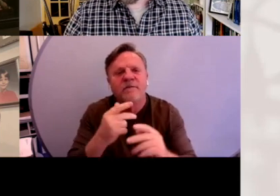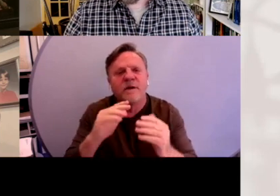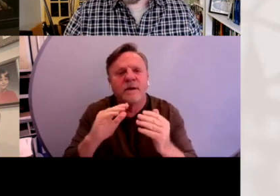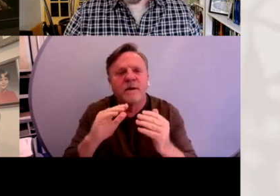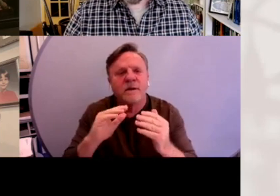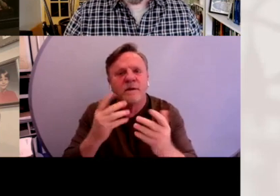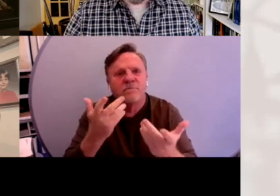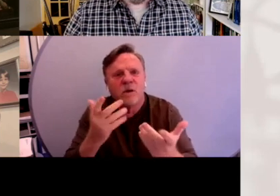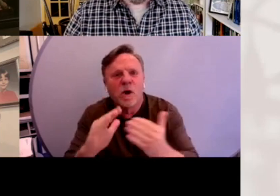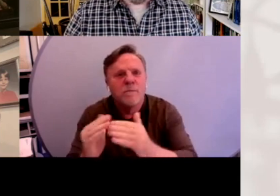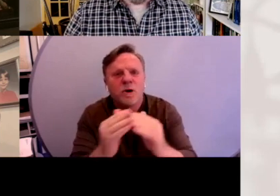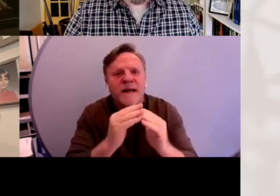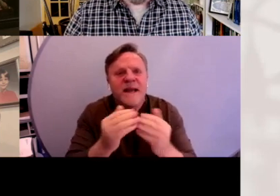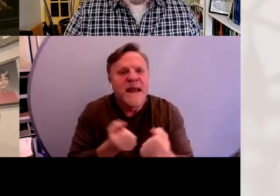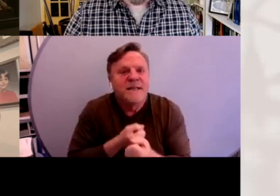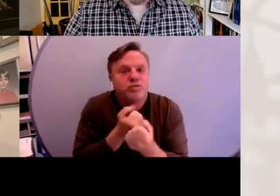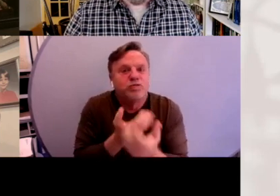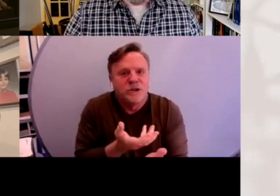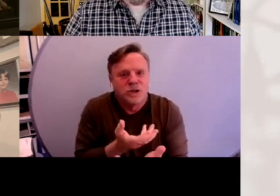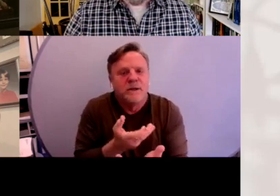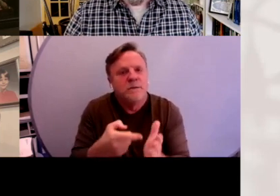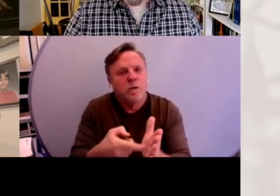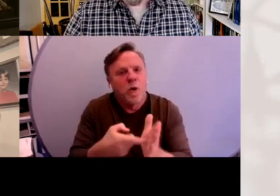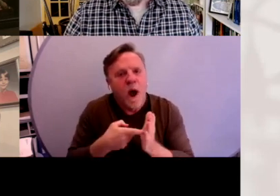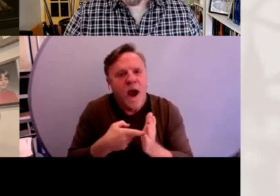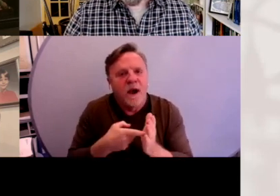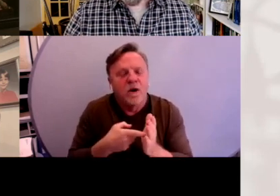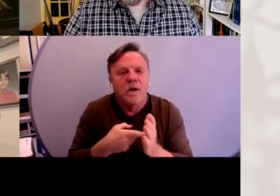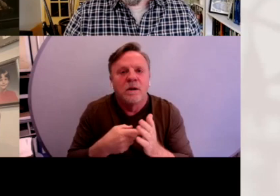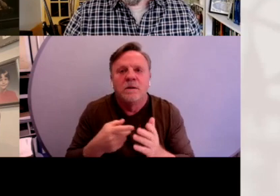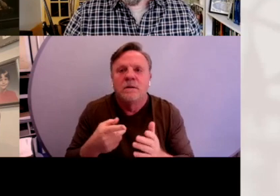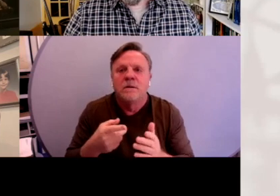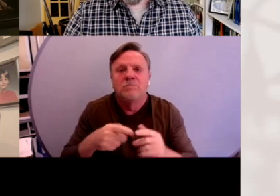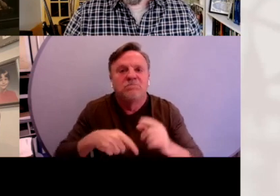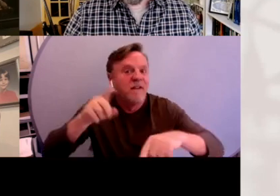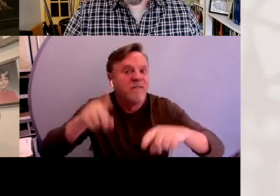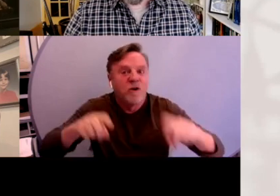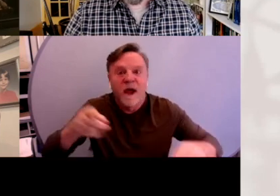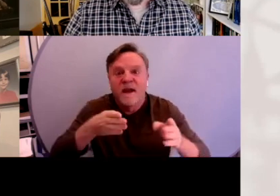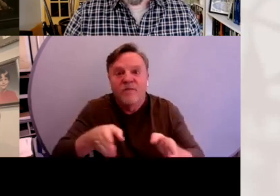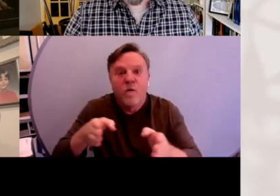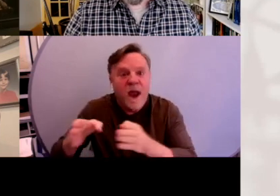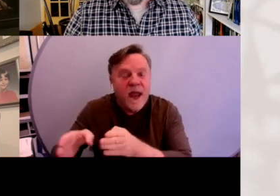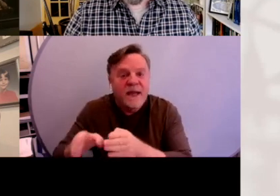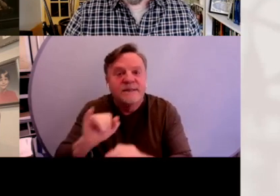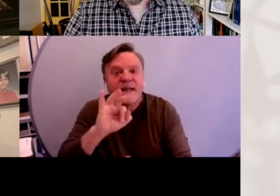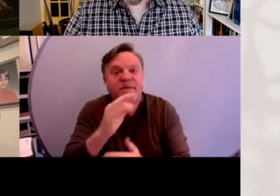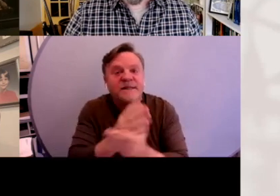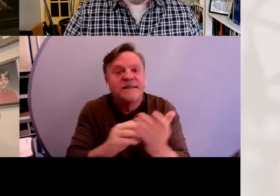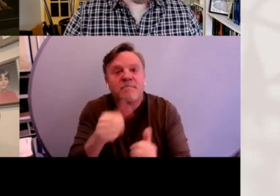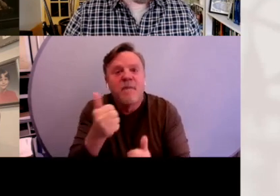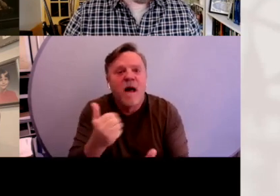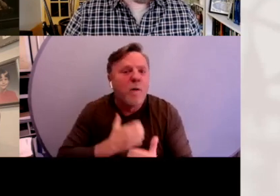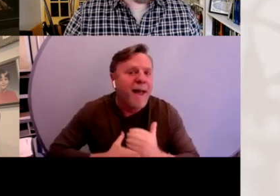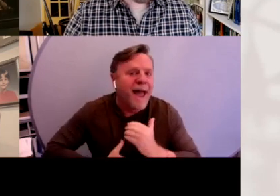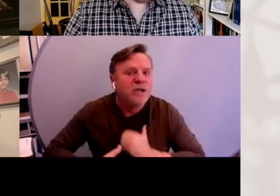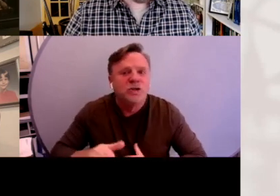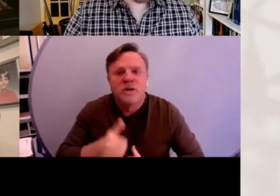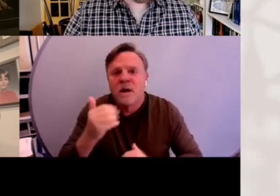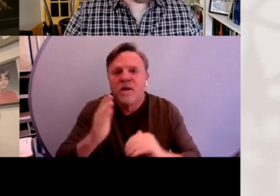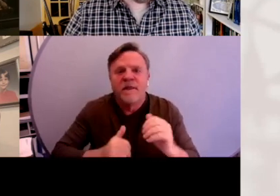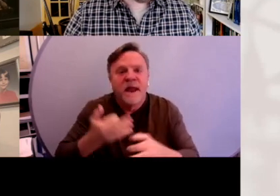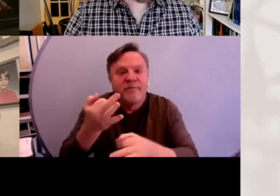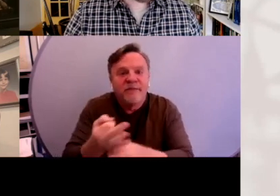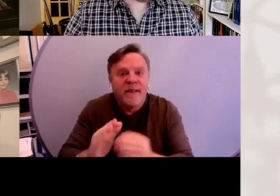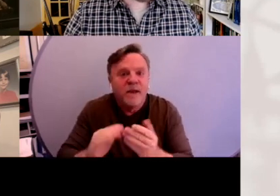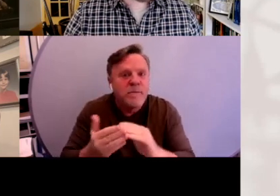communal expression does it take or could it take in a variety of ways? And if it's some other passion other than a faith